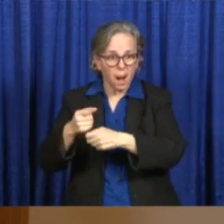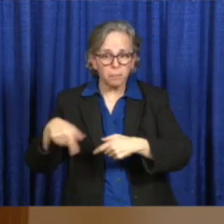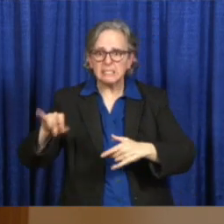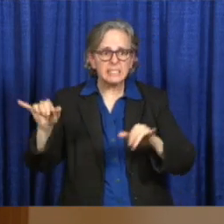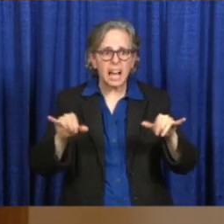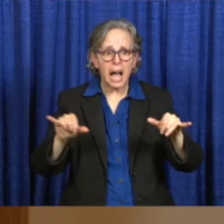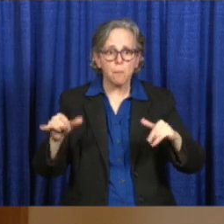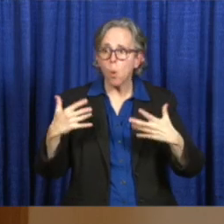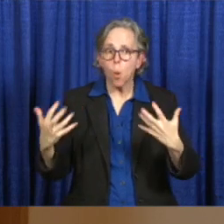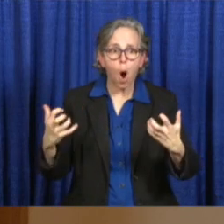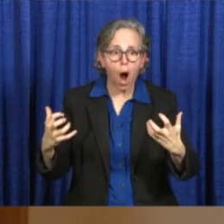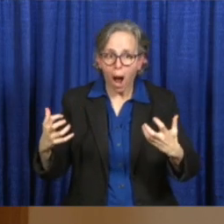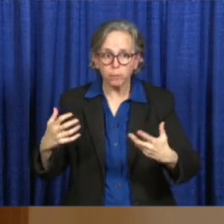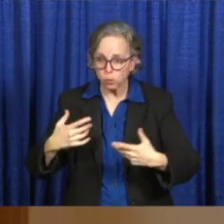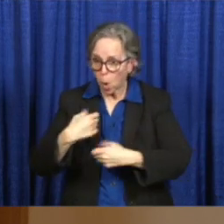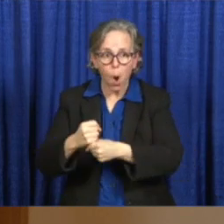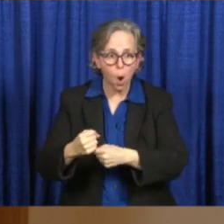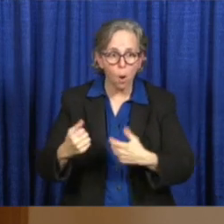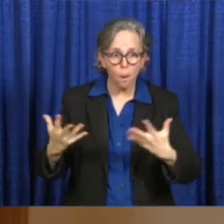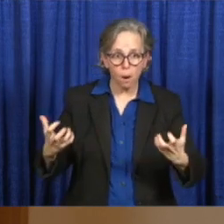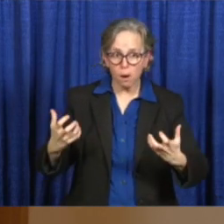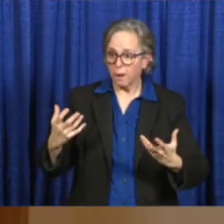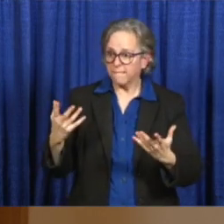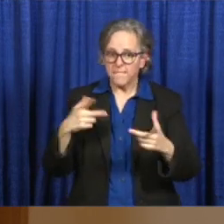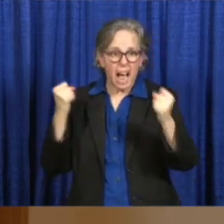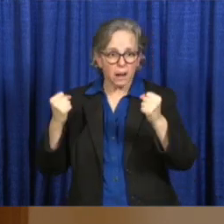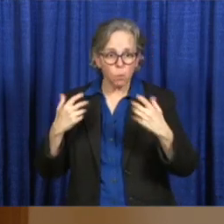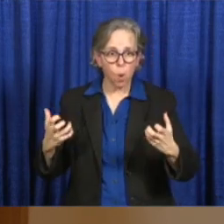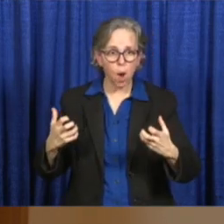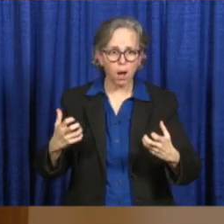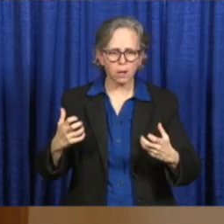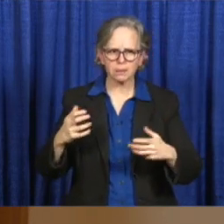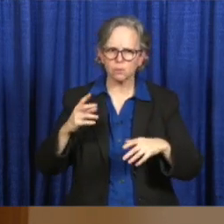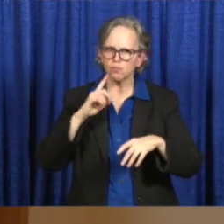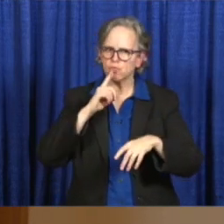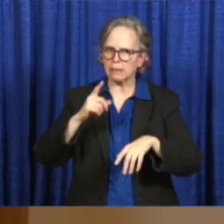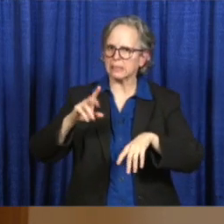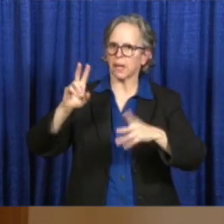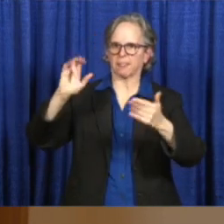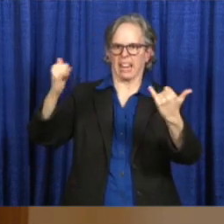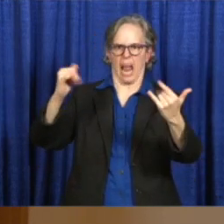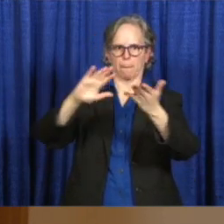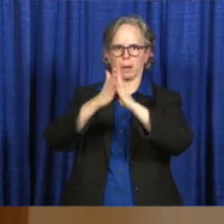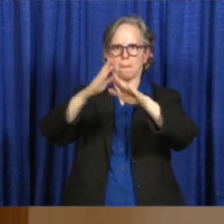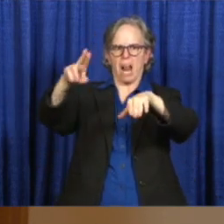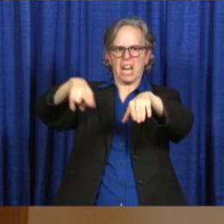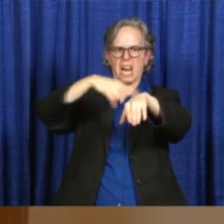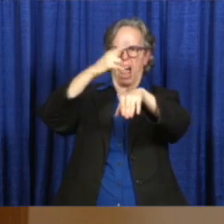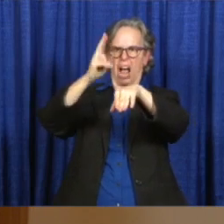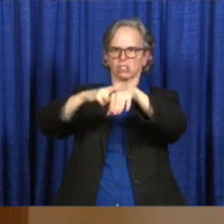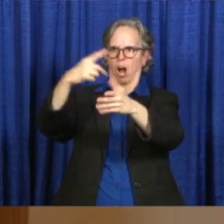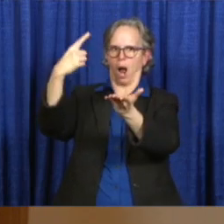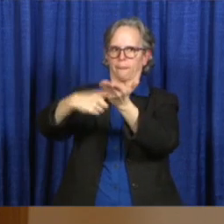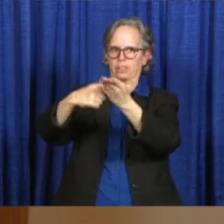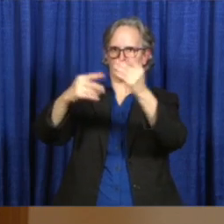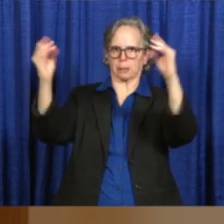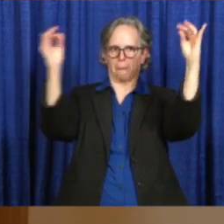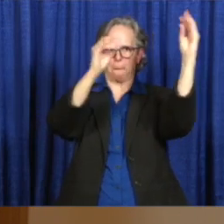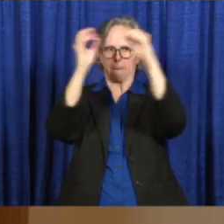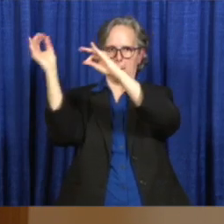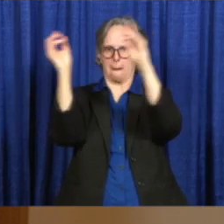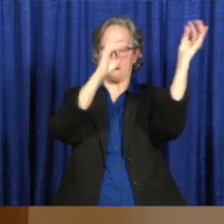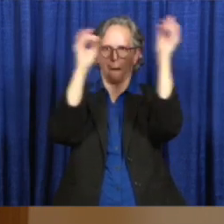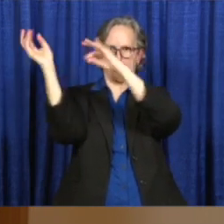scale quickly. So I do think this is a national conversation we need to have about how to scale and scale